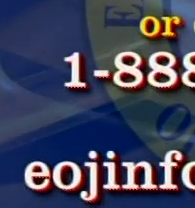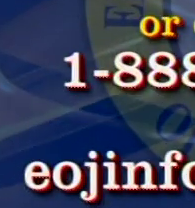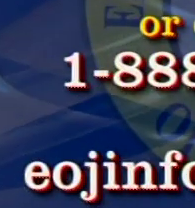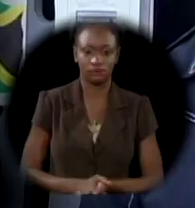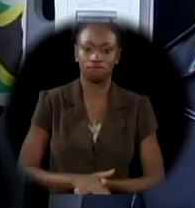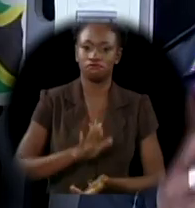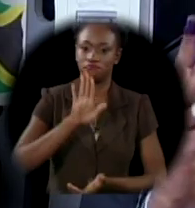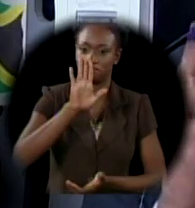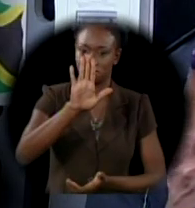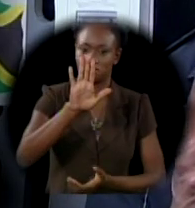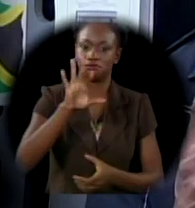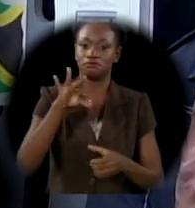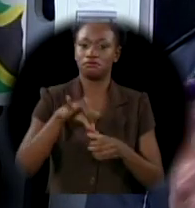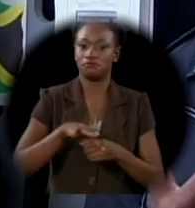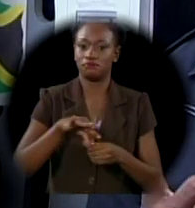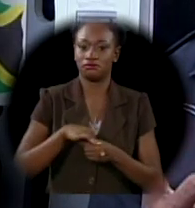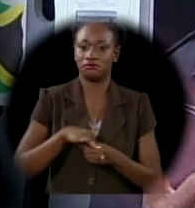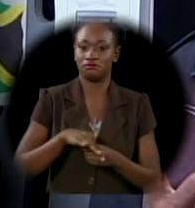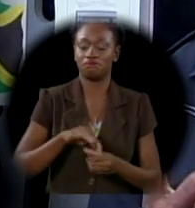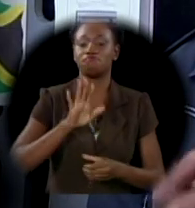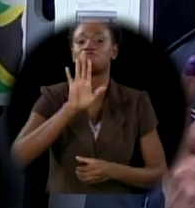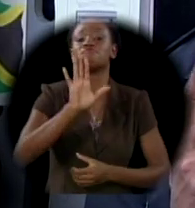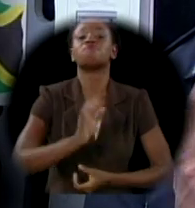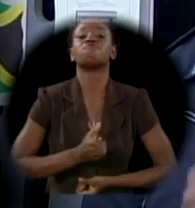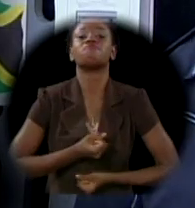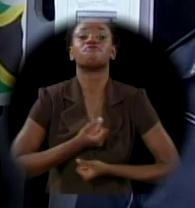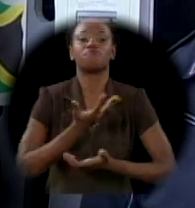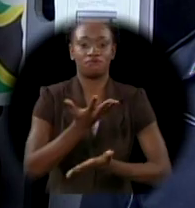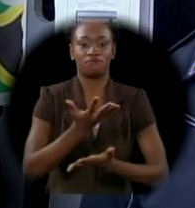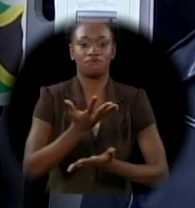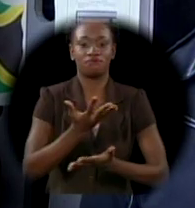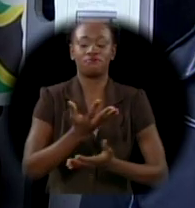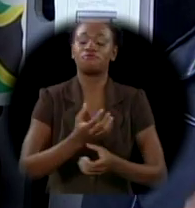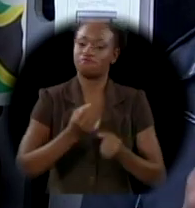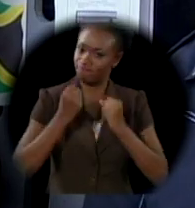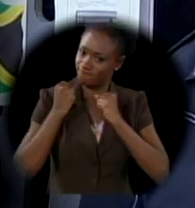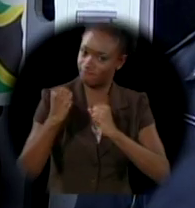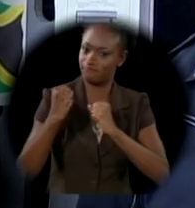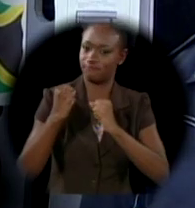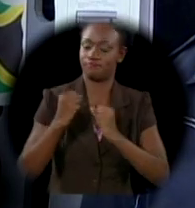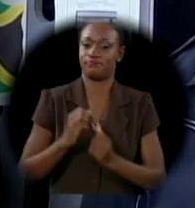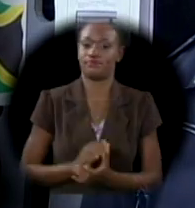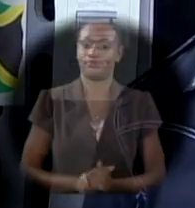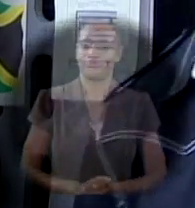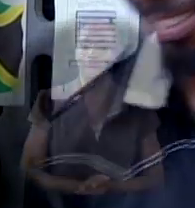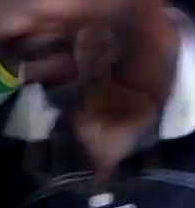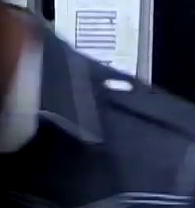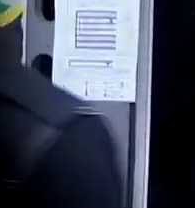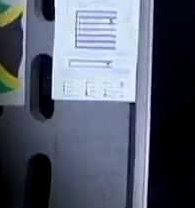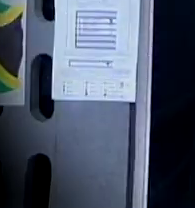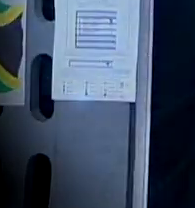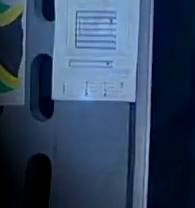1-888-991-8683. Your vote is your voice. Make it count.